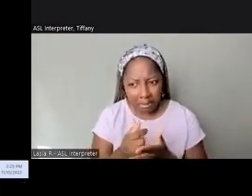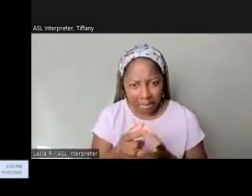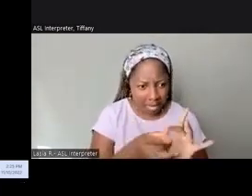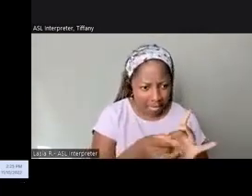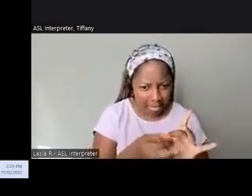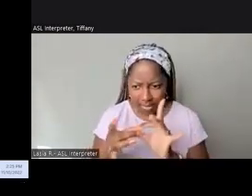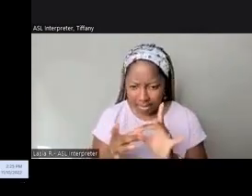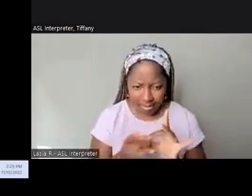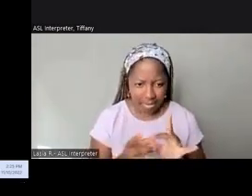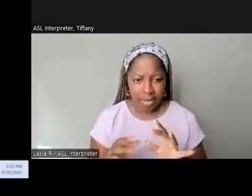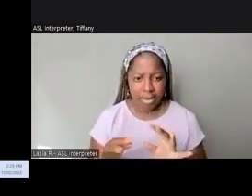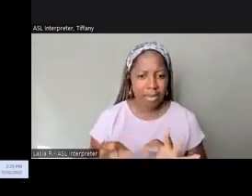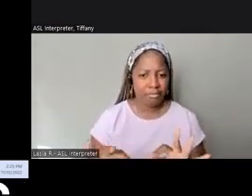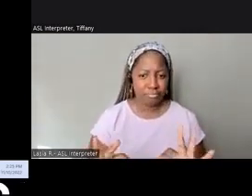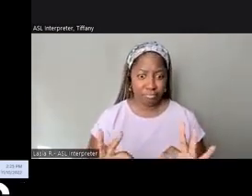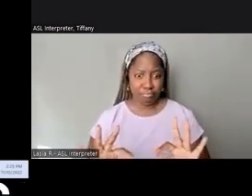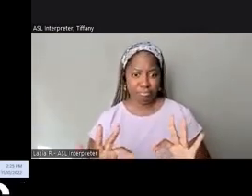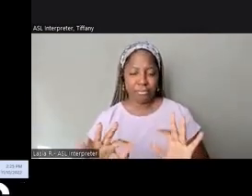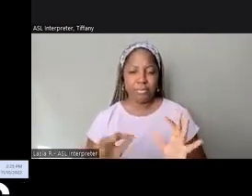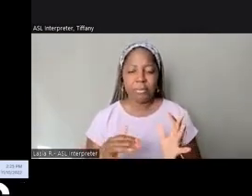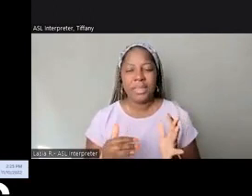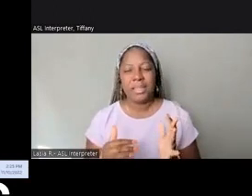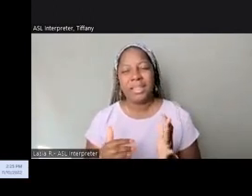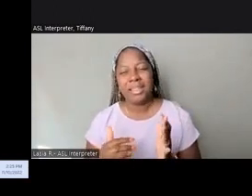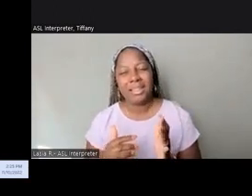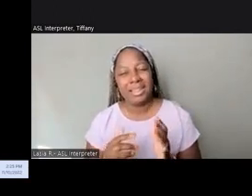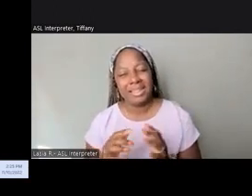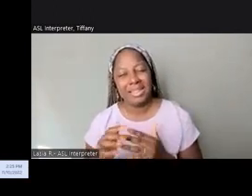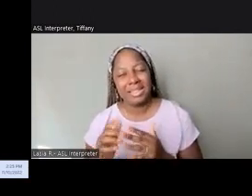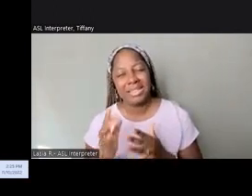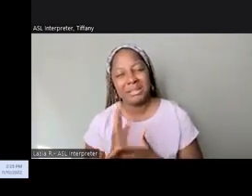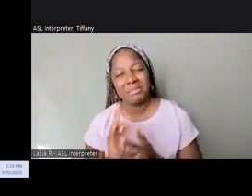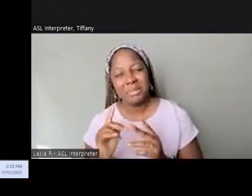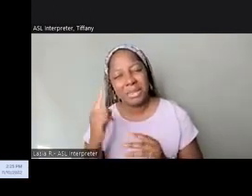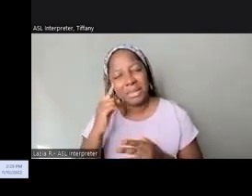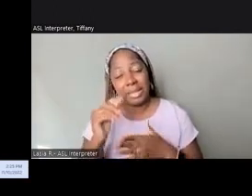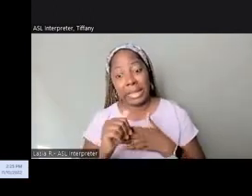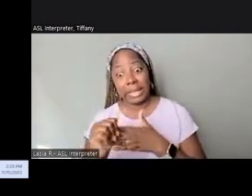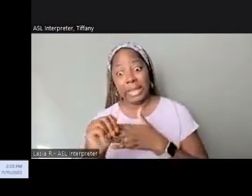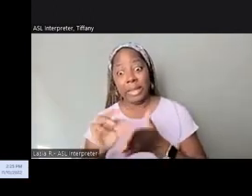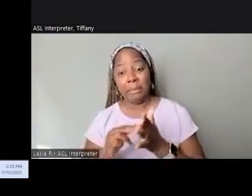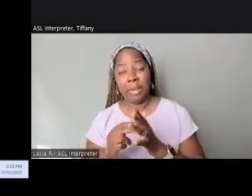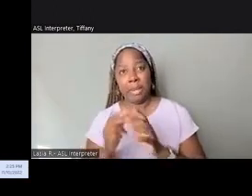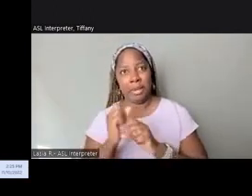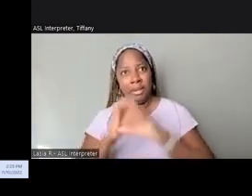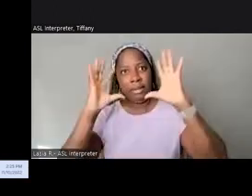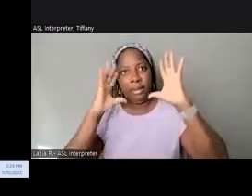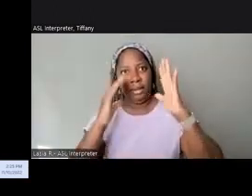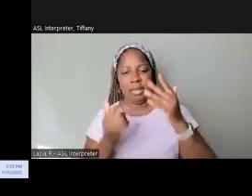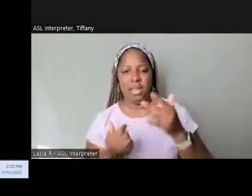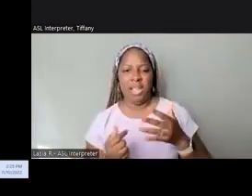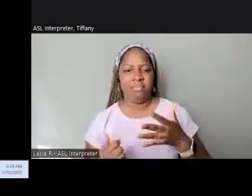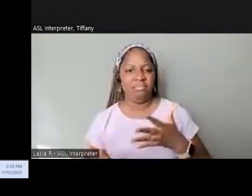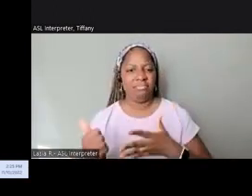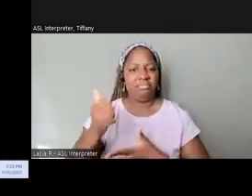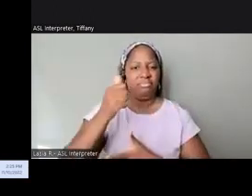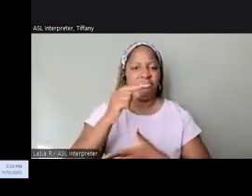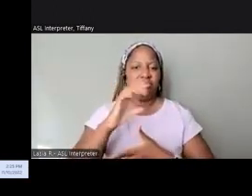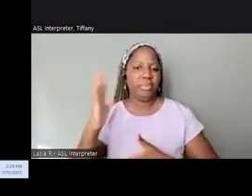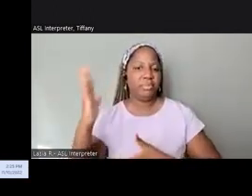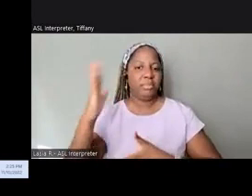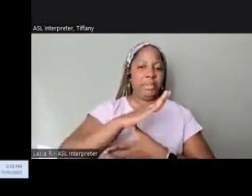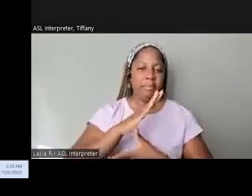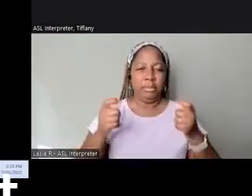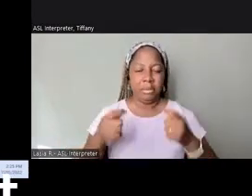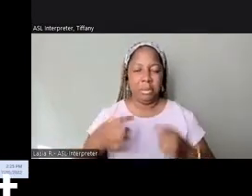a leader in a different way. We often think about it in hierarchical standpoints as also in positions of power, that if you're not in a position of power, you don't influence